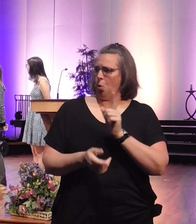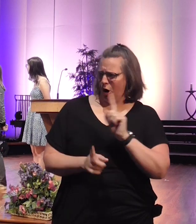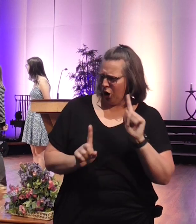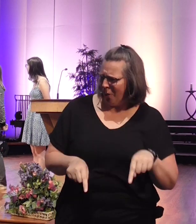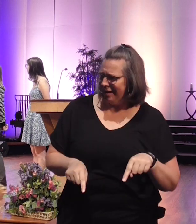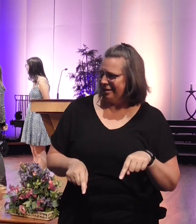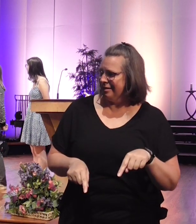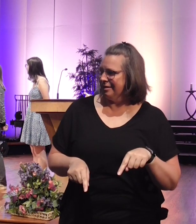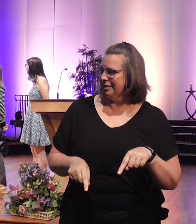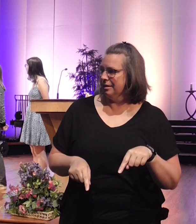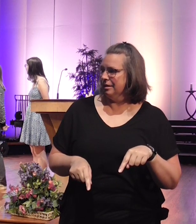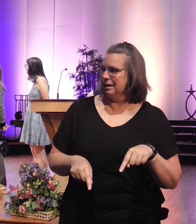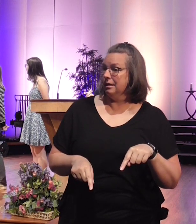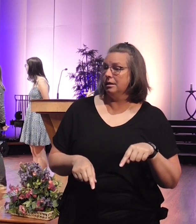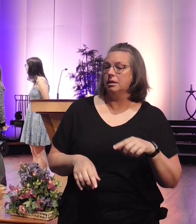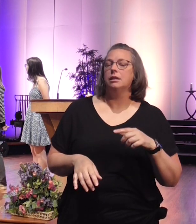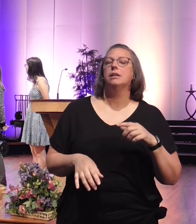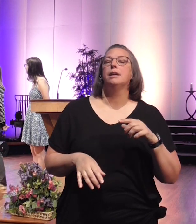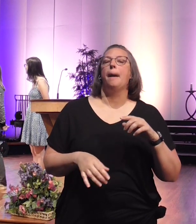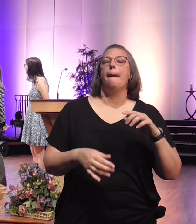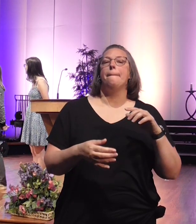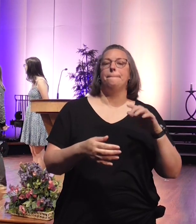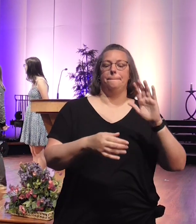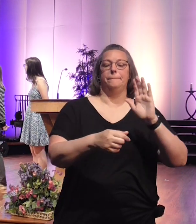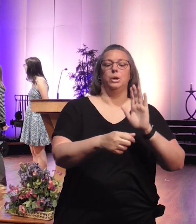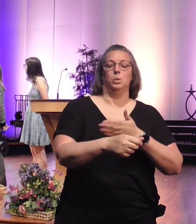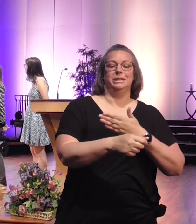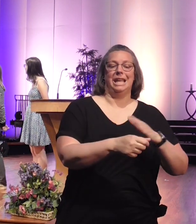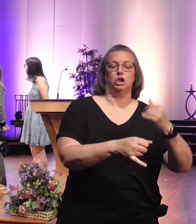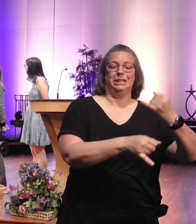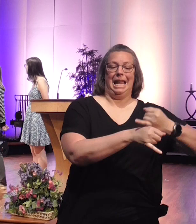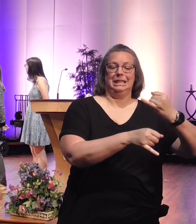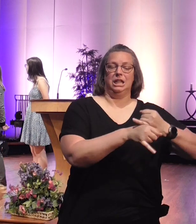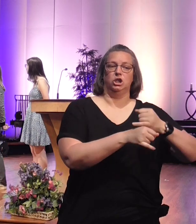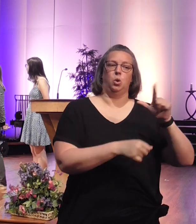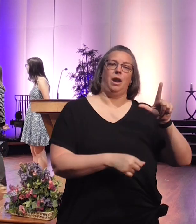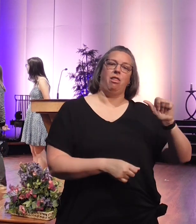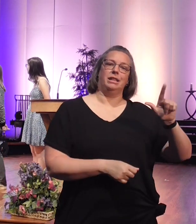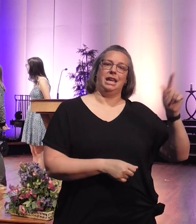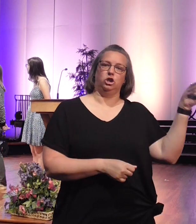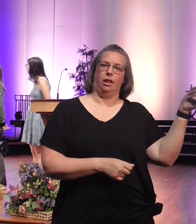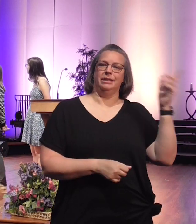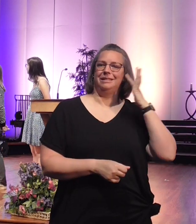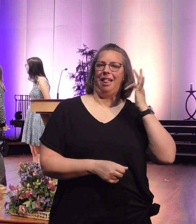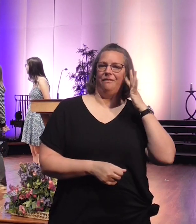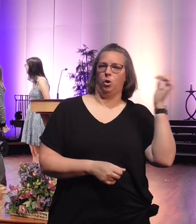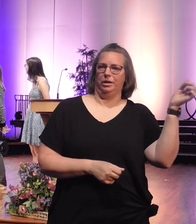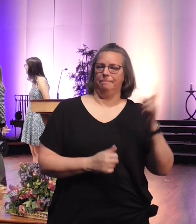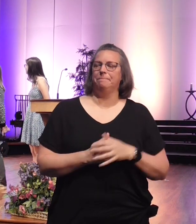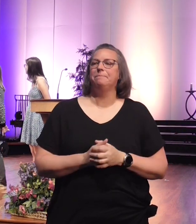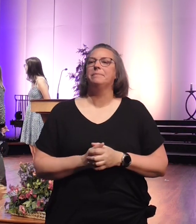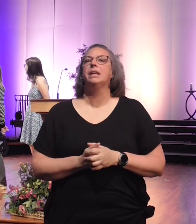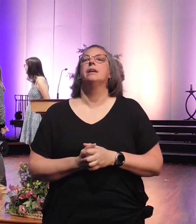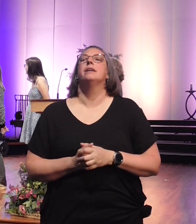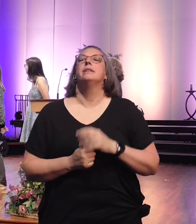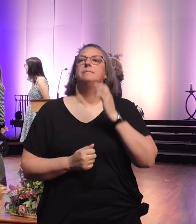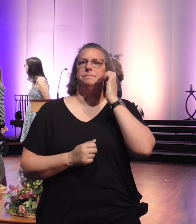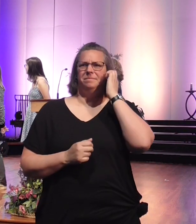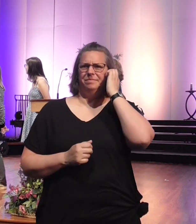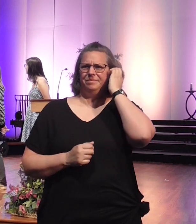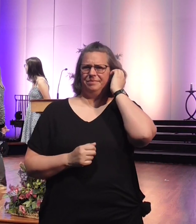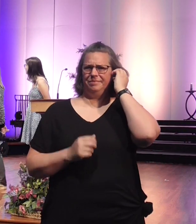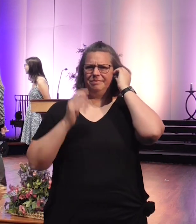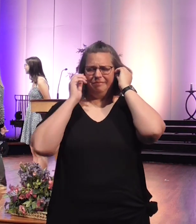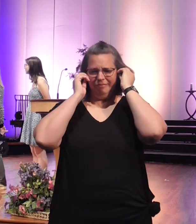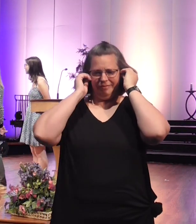going? I'm going to Musicians Institute out in Los Angeles, California. Awesome. All